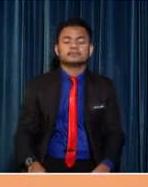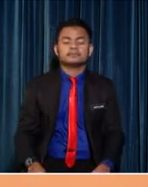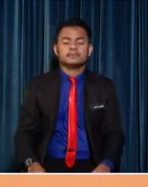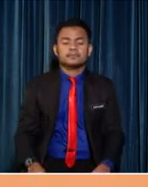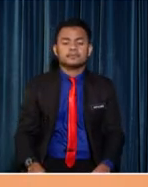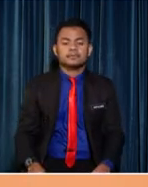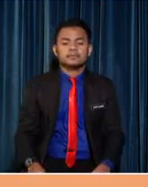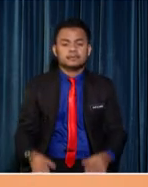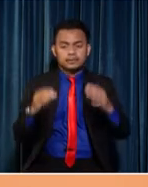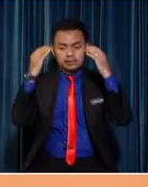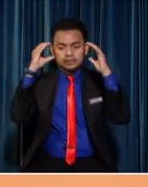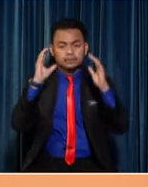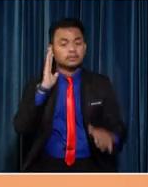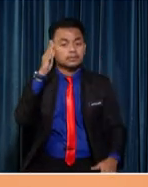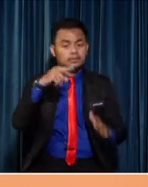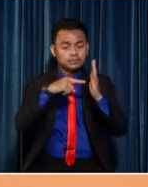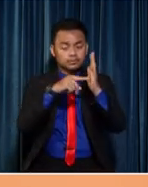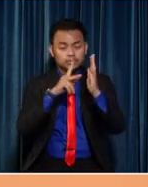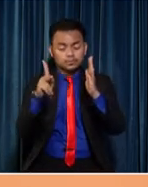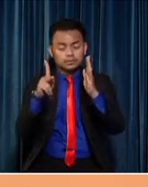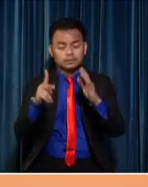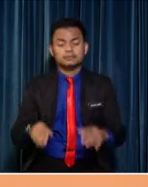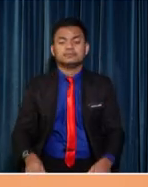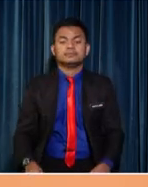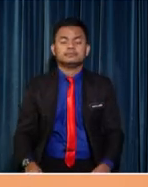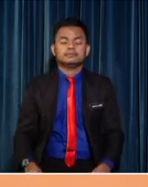Let me show you how to do it.